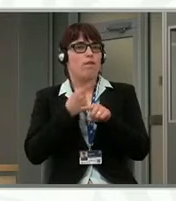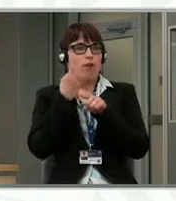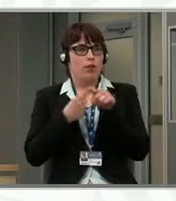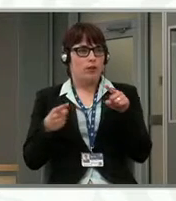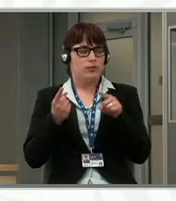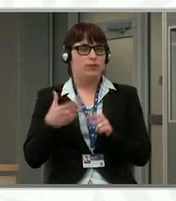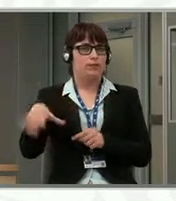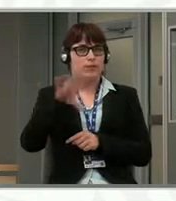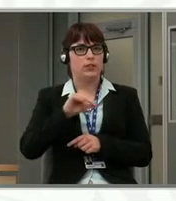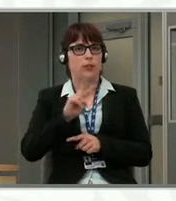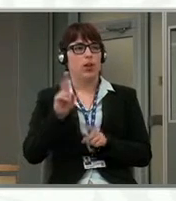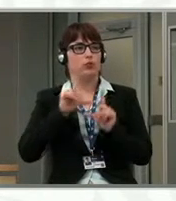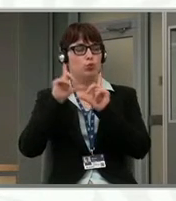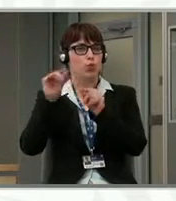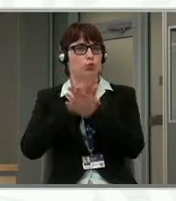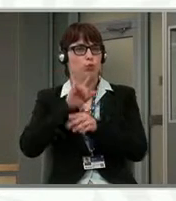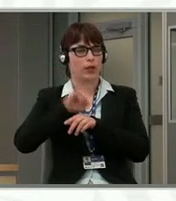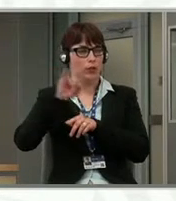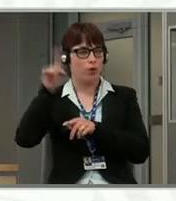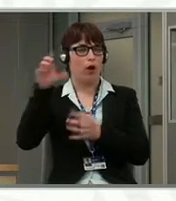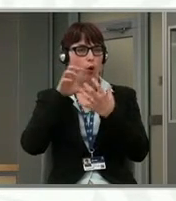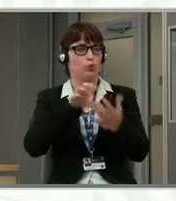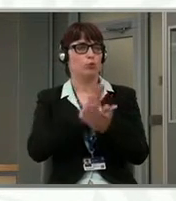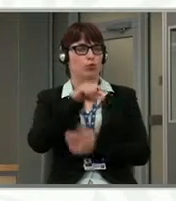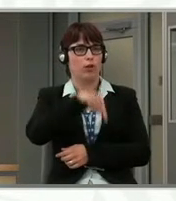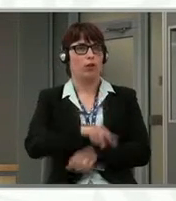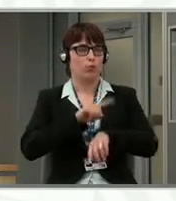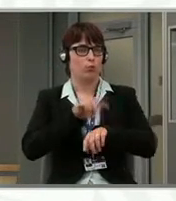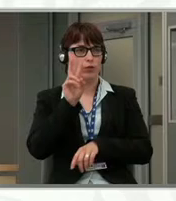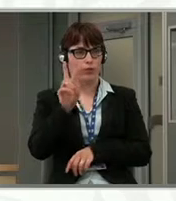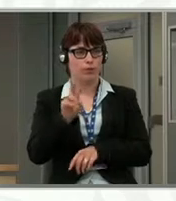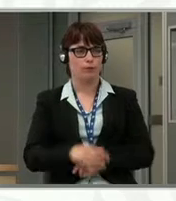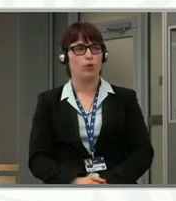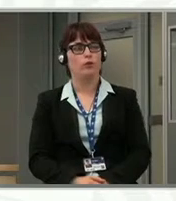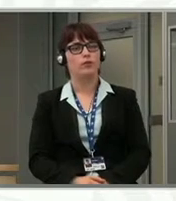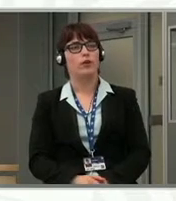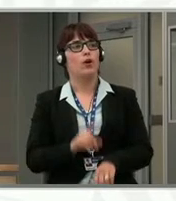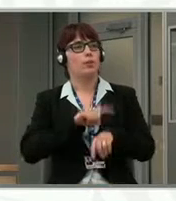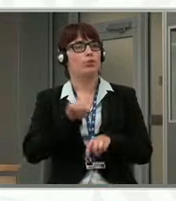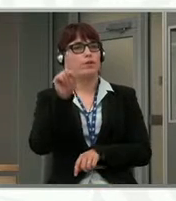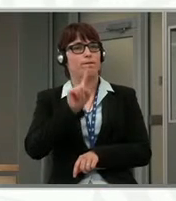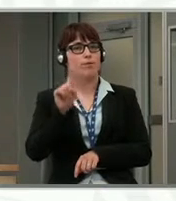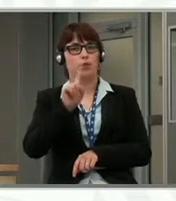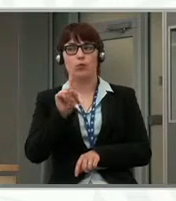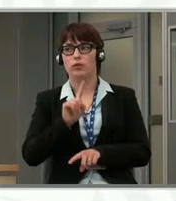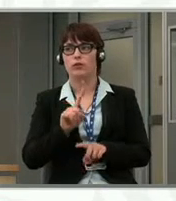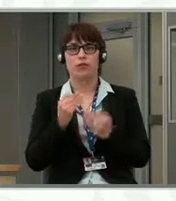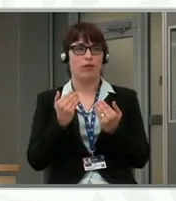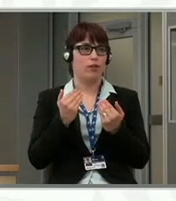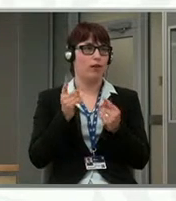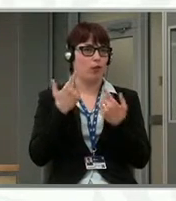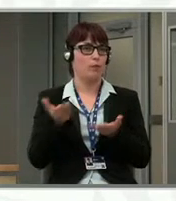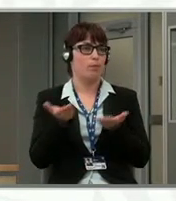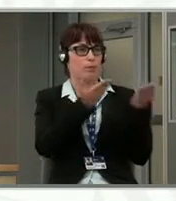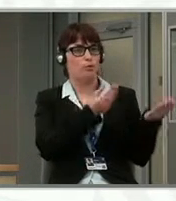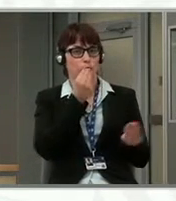And once more, all that leave to airport, buses arrive at 2